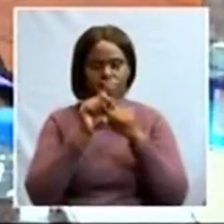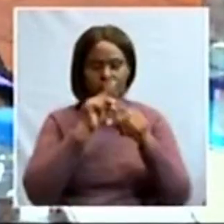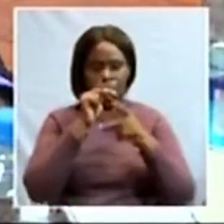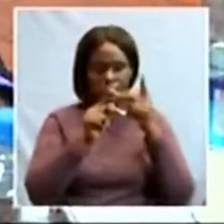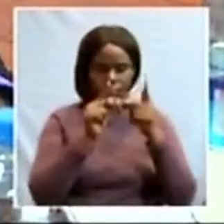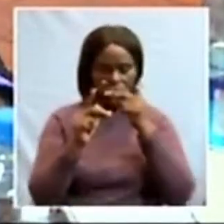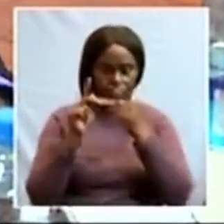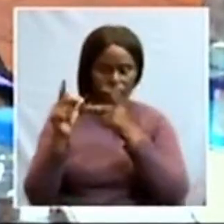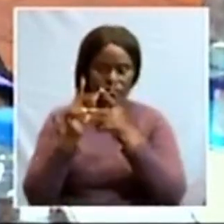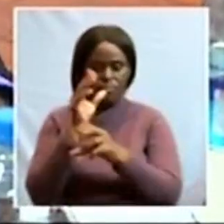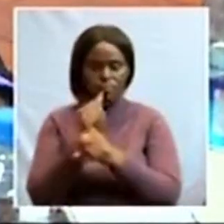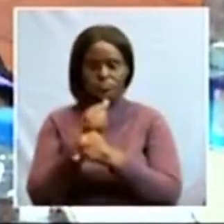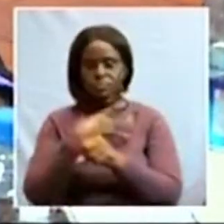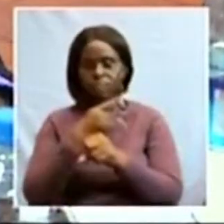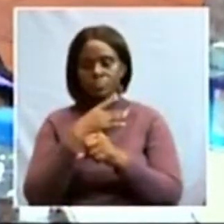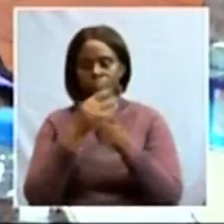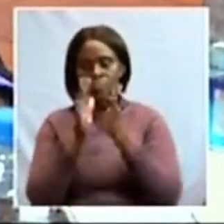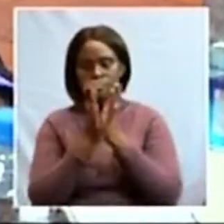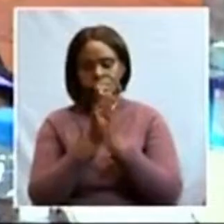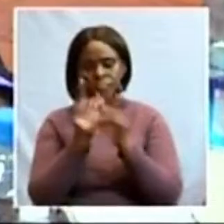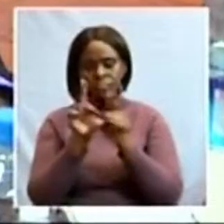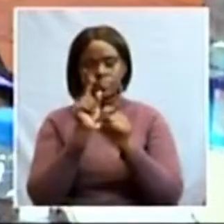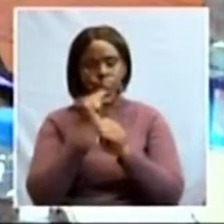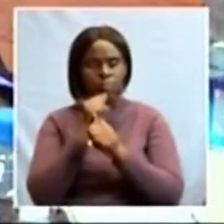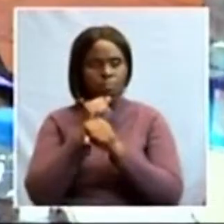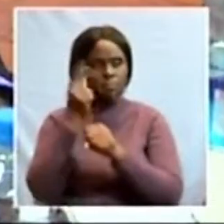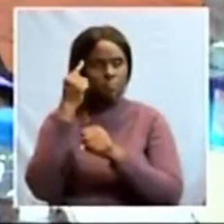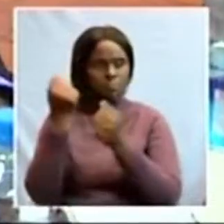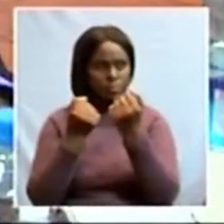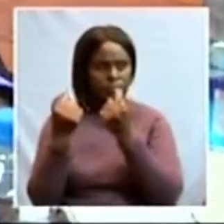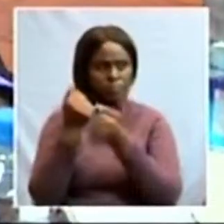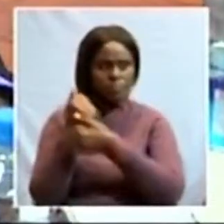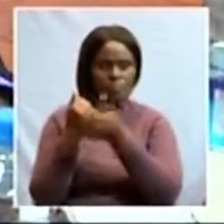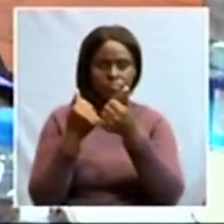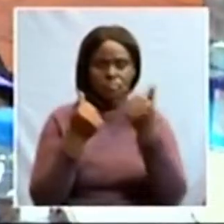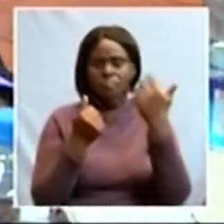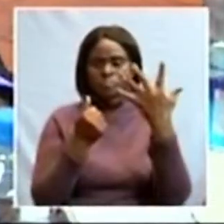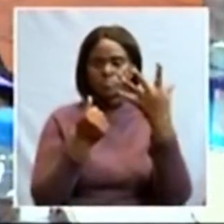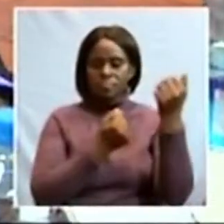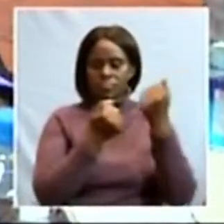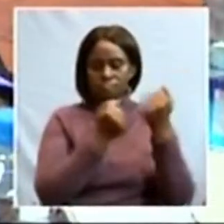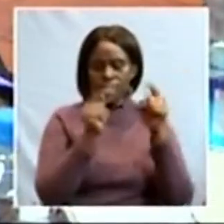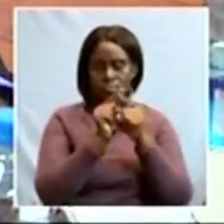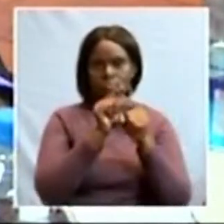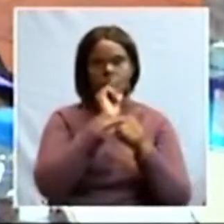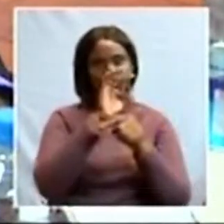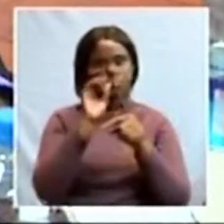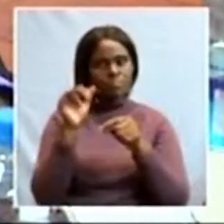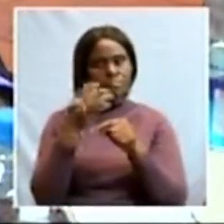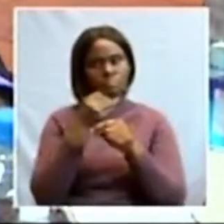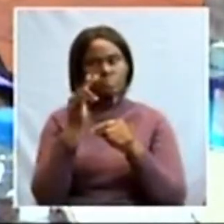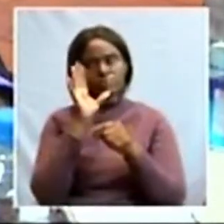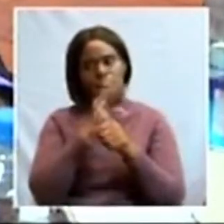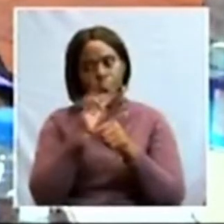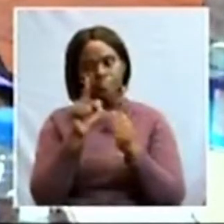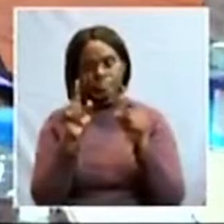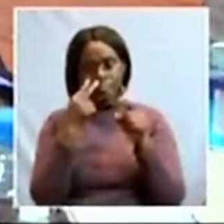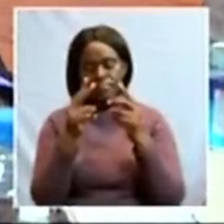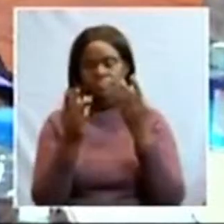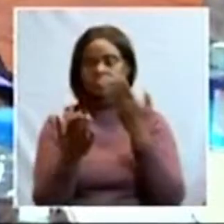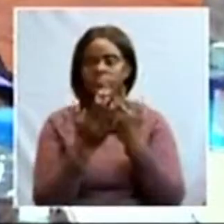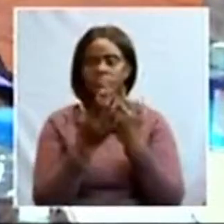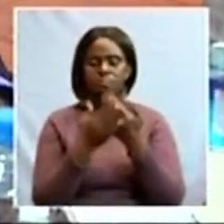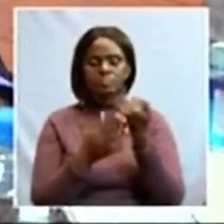process of obtaining white books was done for 1 vehicle while the other 5 vehicles were disposed of. See